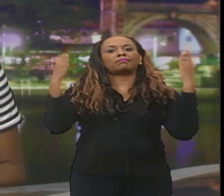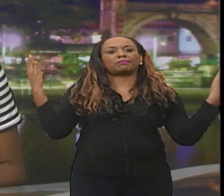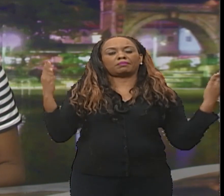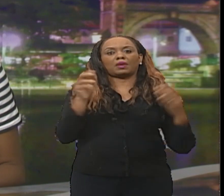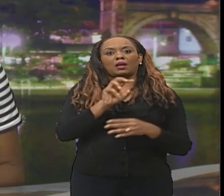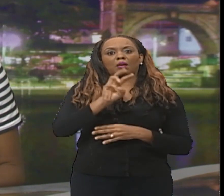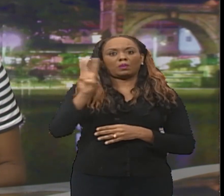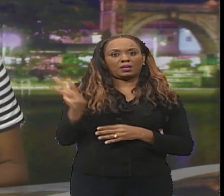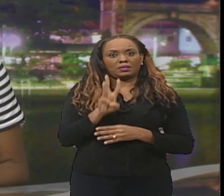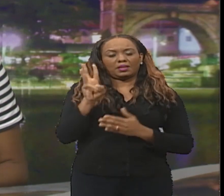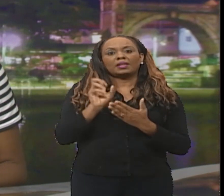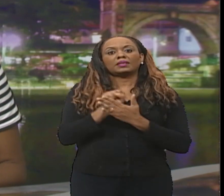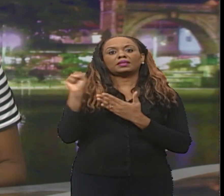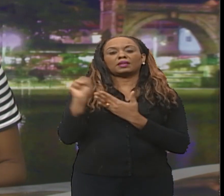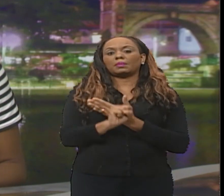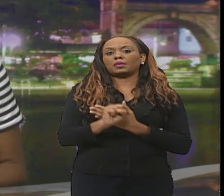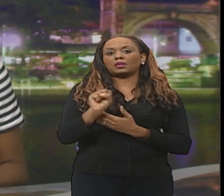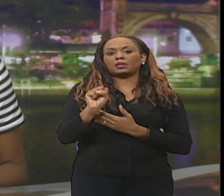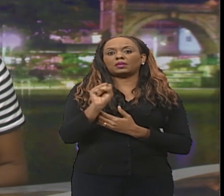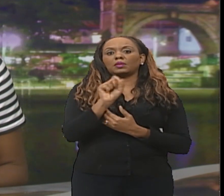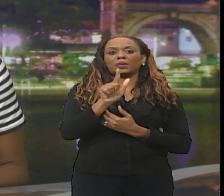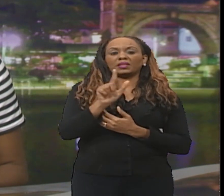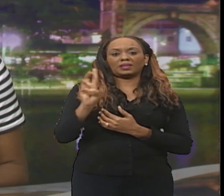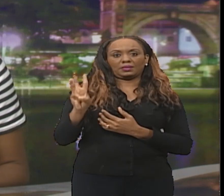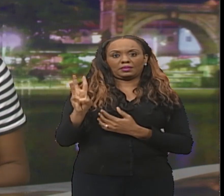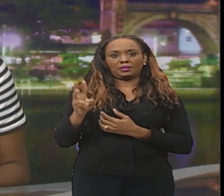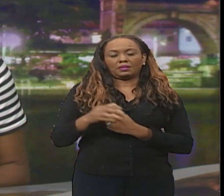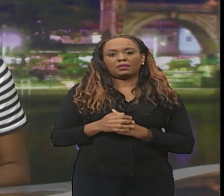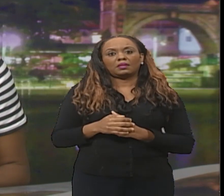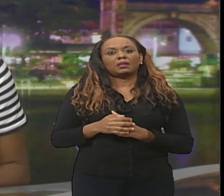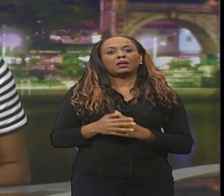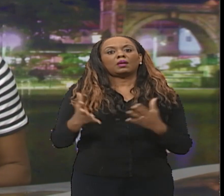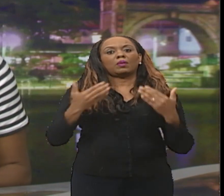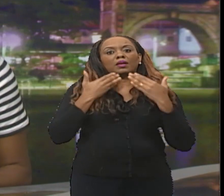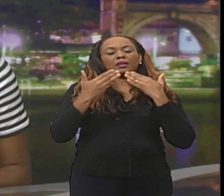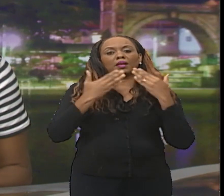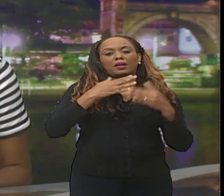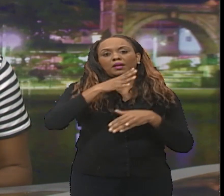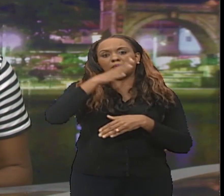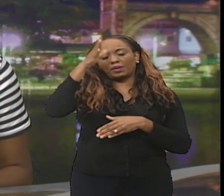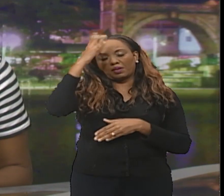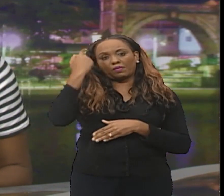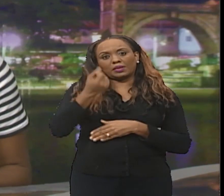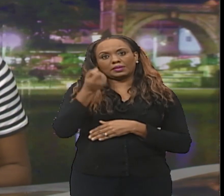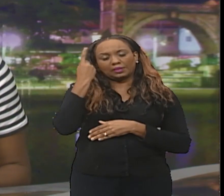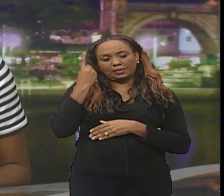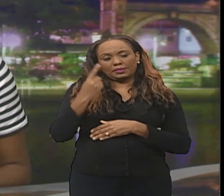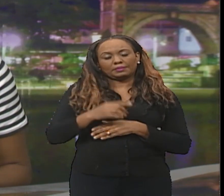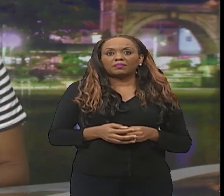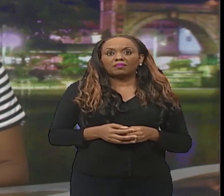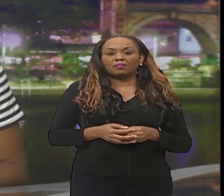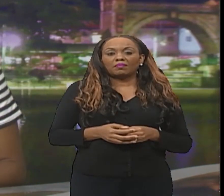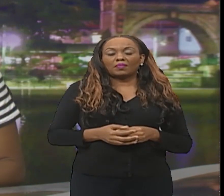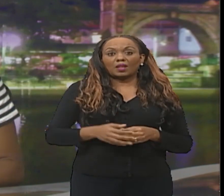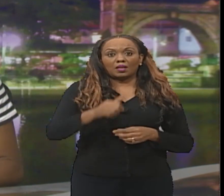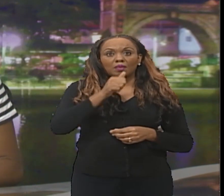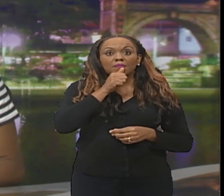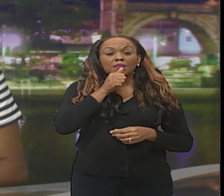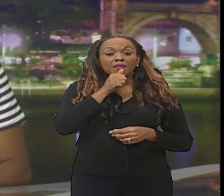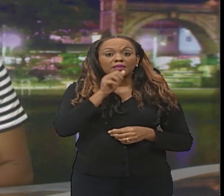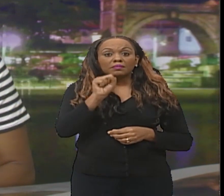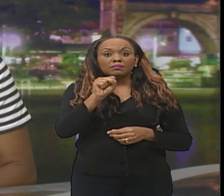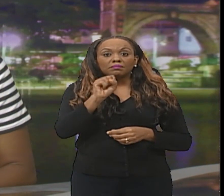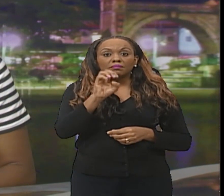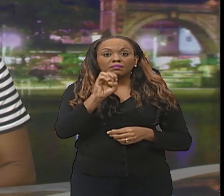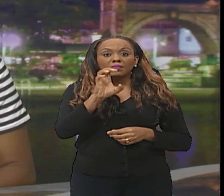September 26th. The ministry says it wishes to thank parents and guardians for their understanding. In the private